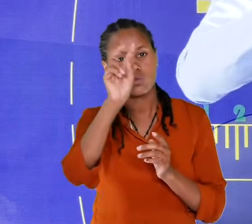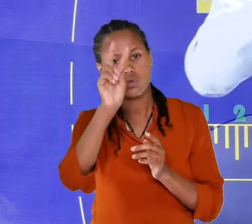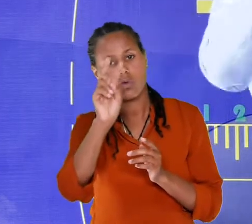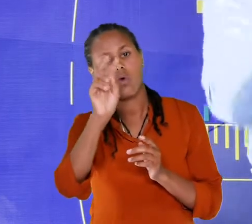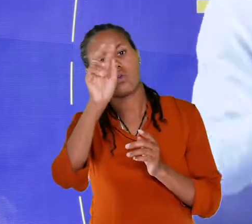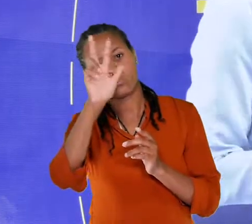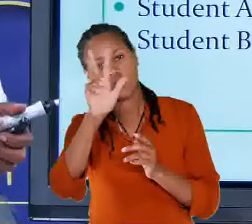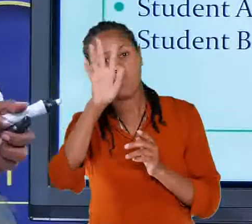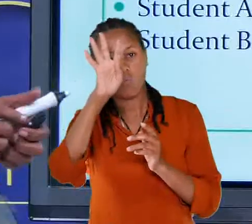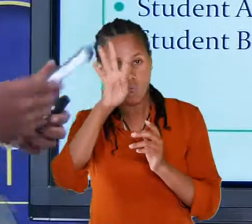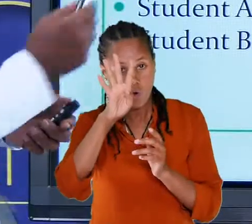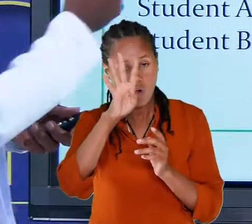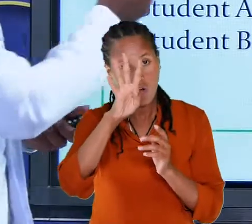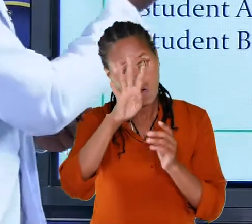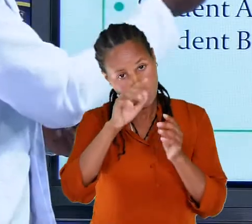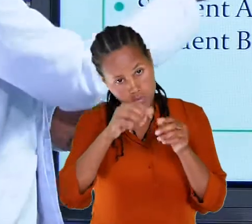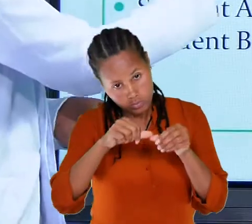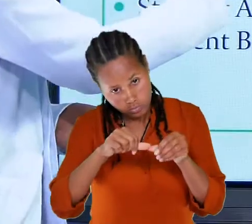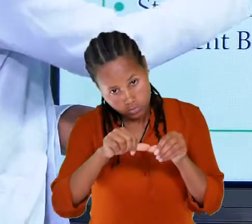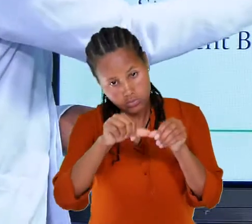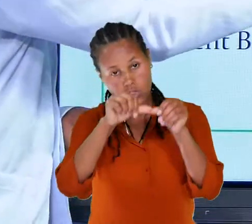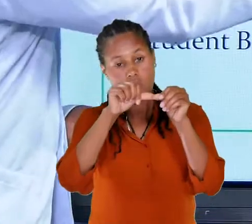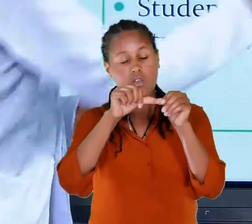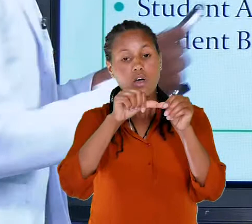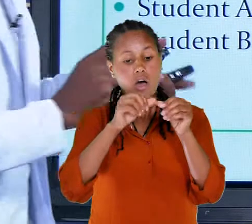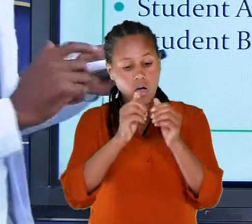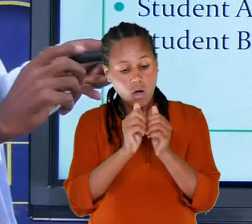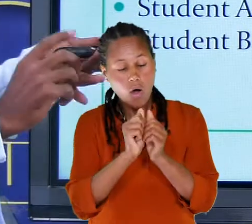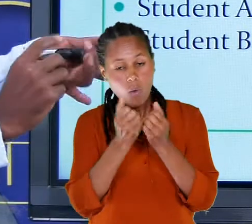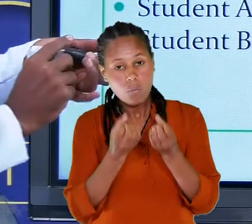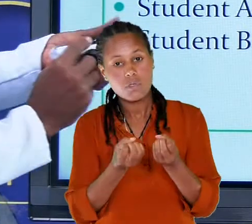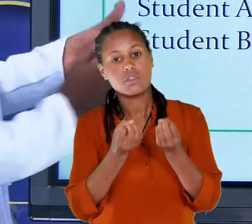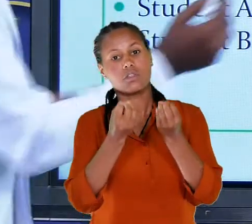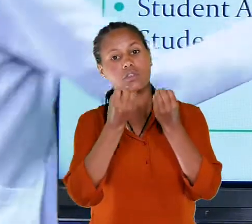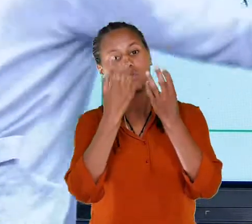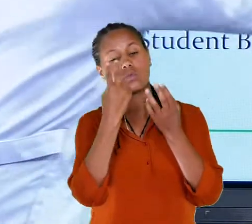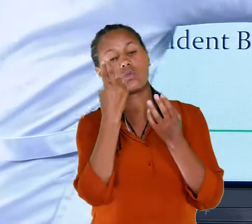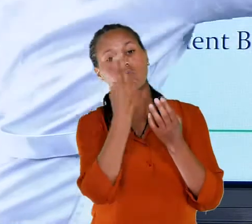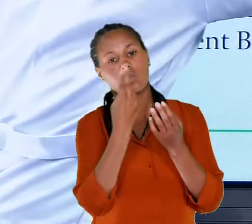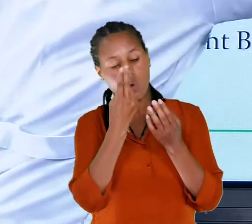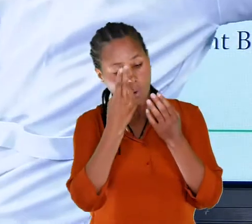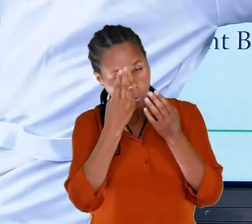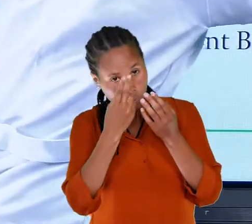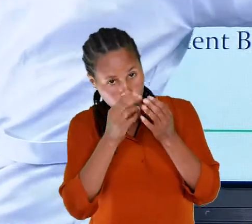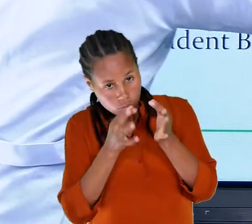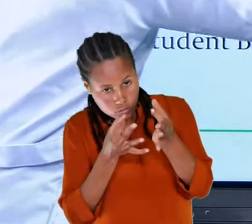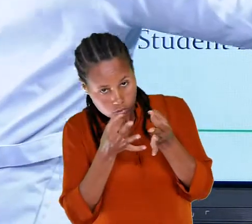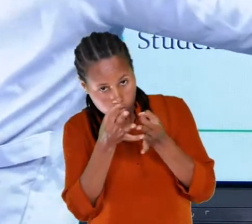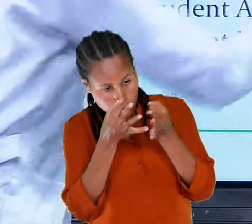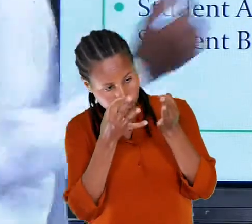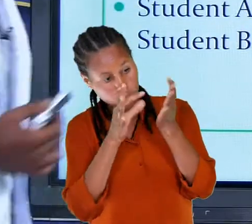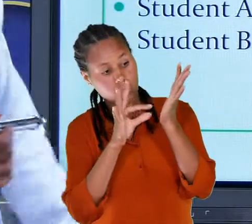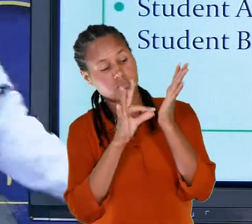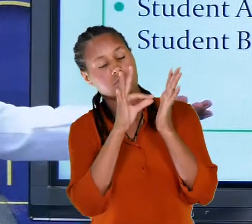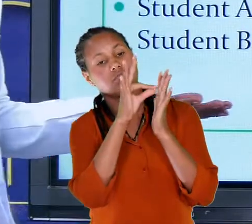1, 2, 3, 4 and so forth. So, how many is used to express countable nouns here? Countable